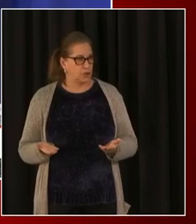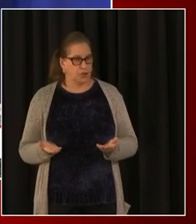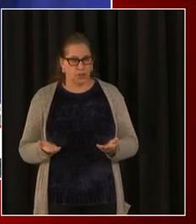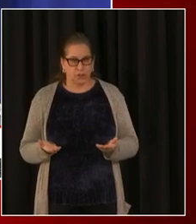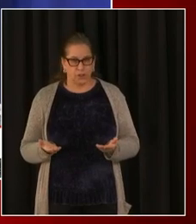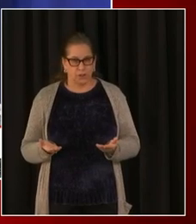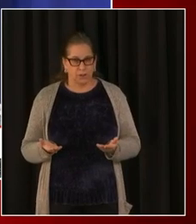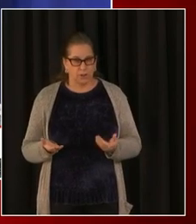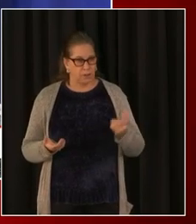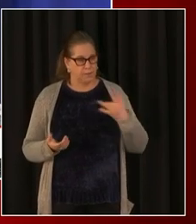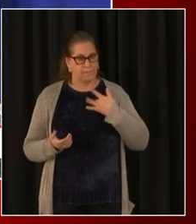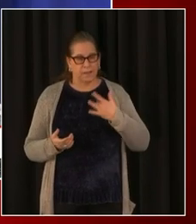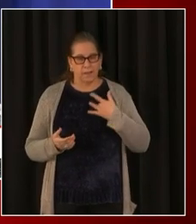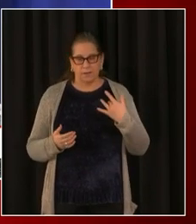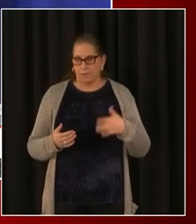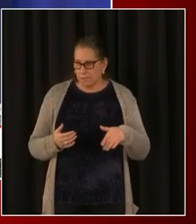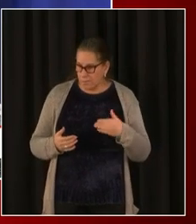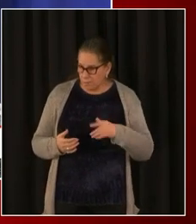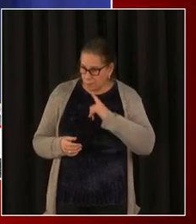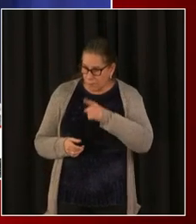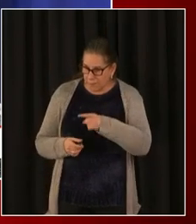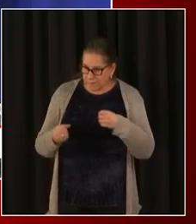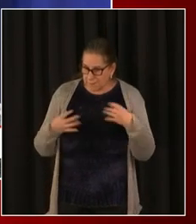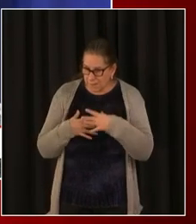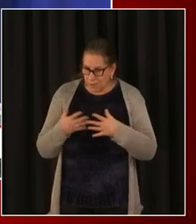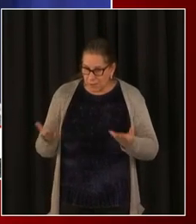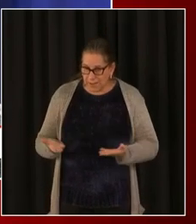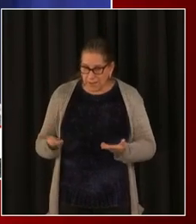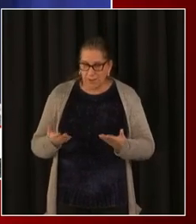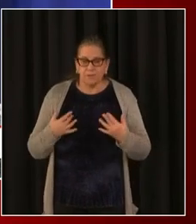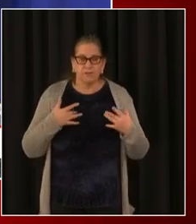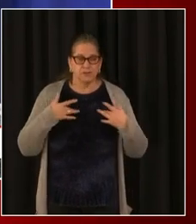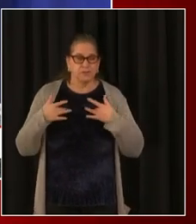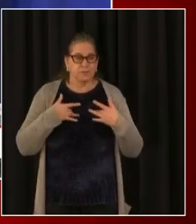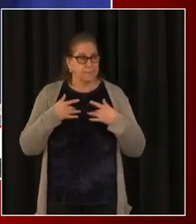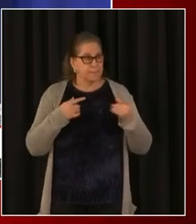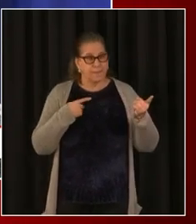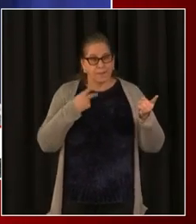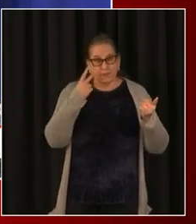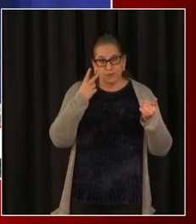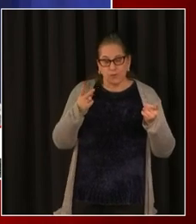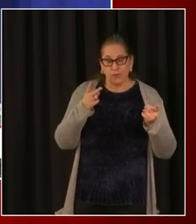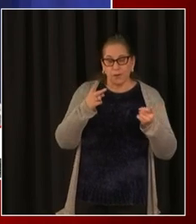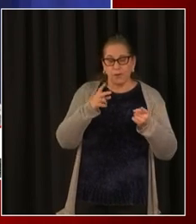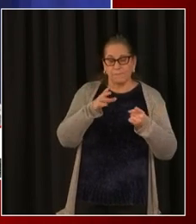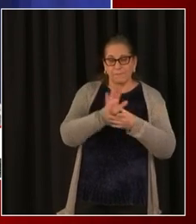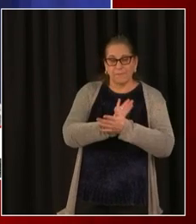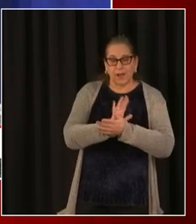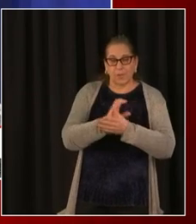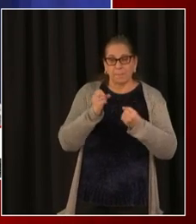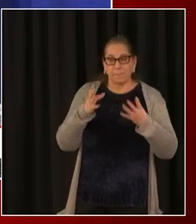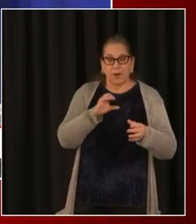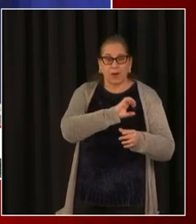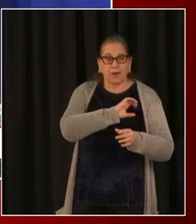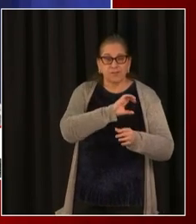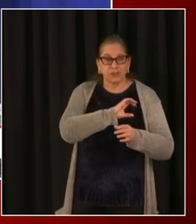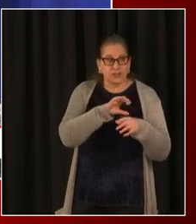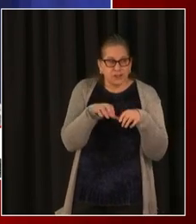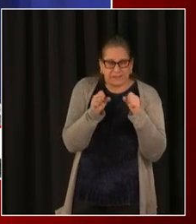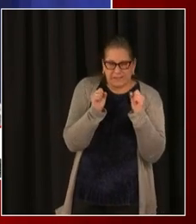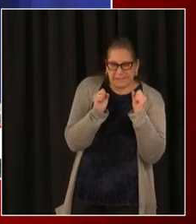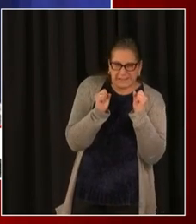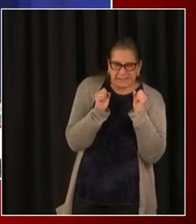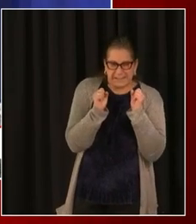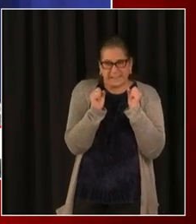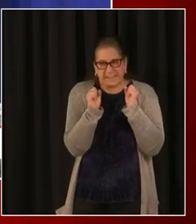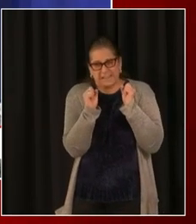you look at the video where the officer was being crushed in the door, I had the opportunity to speak to him the other